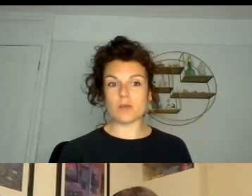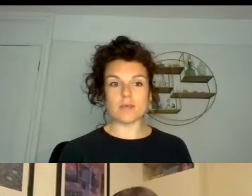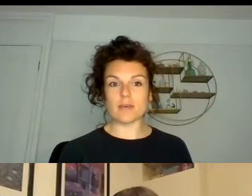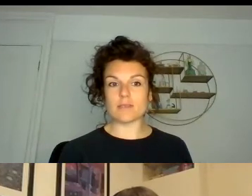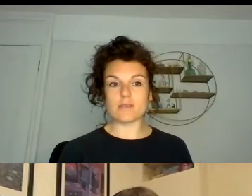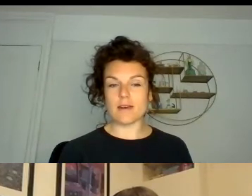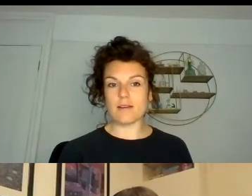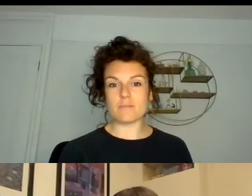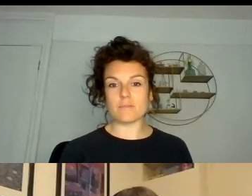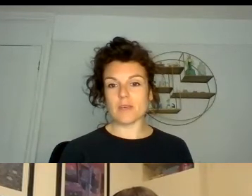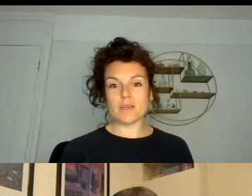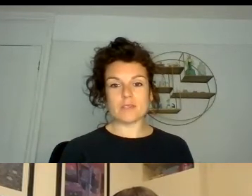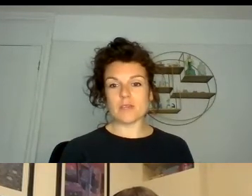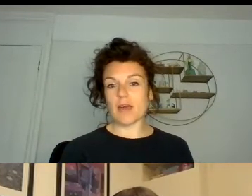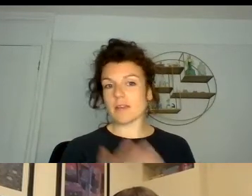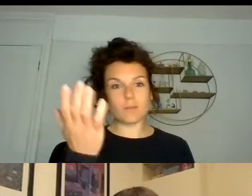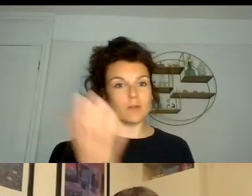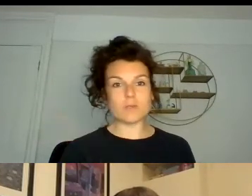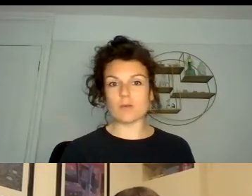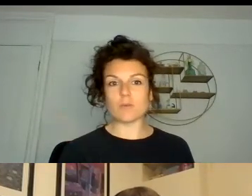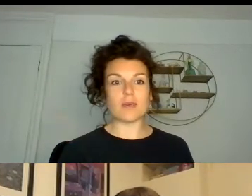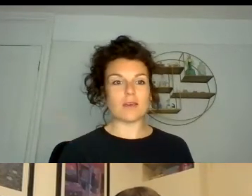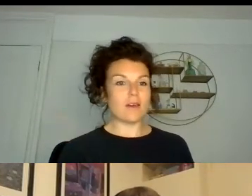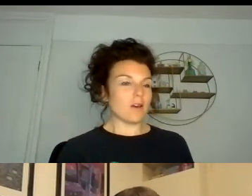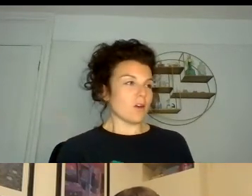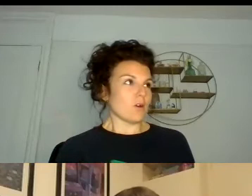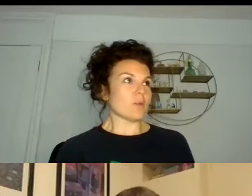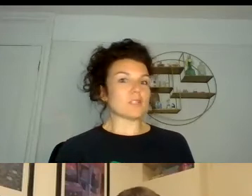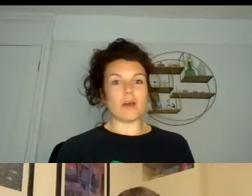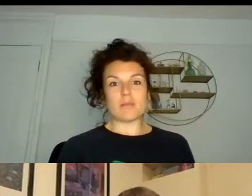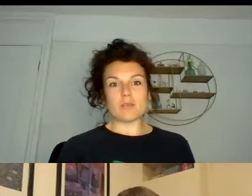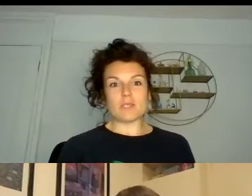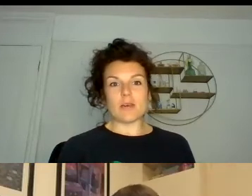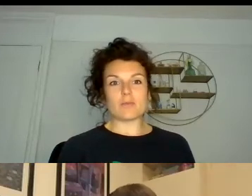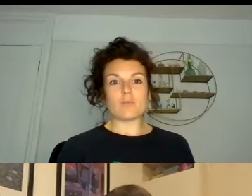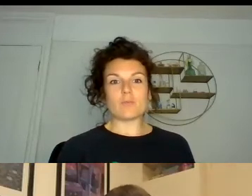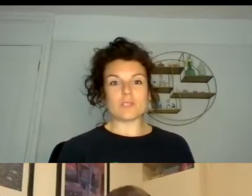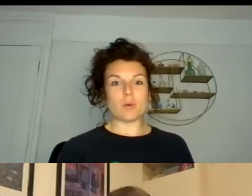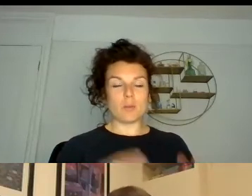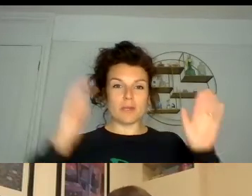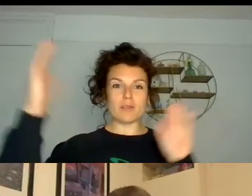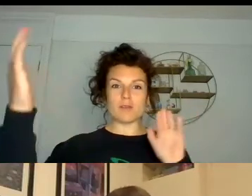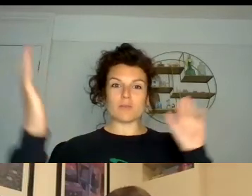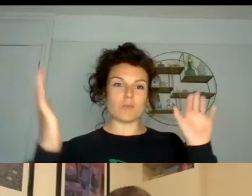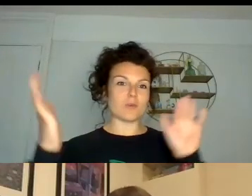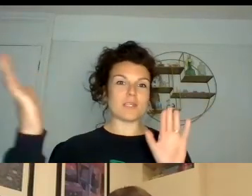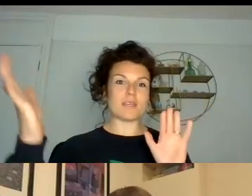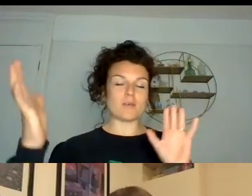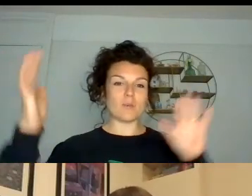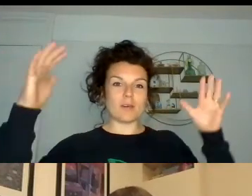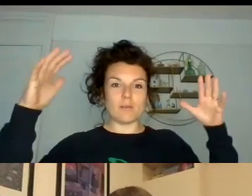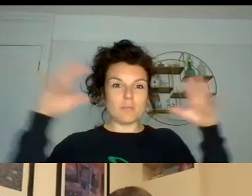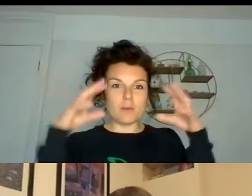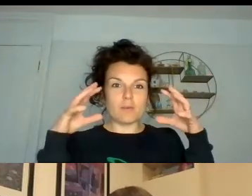to protest. So yeah, and I mean, also we you just have to visit Poplar Union and you'll see